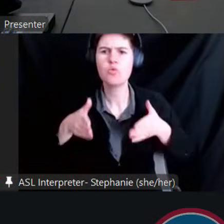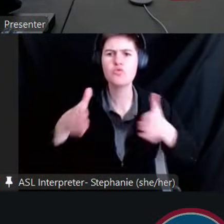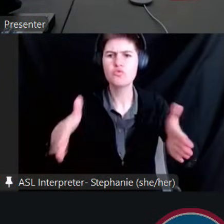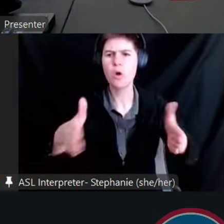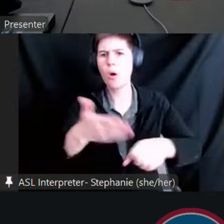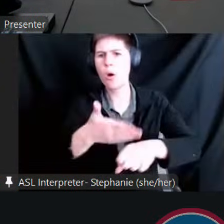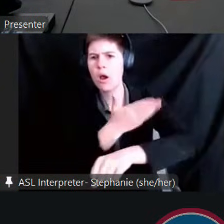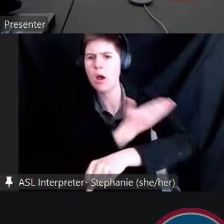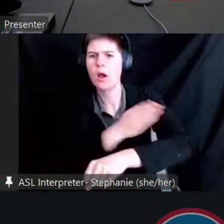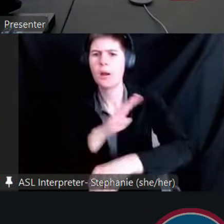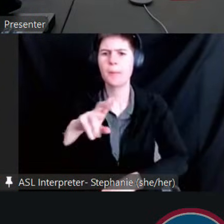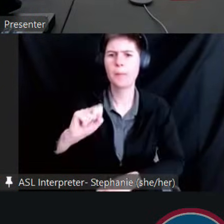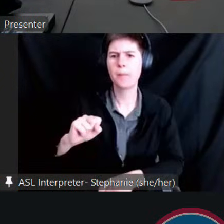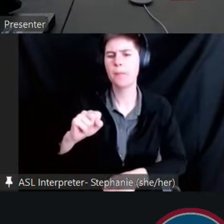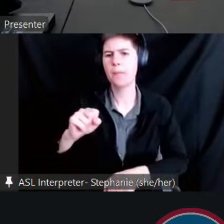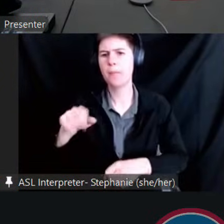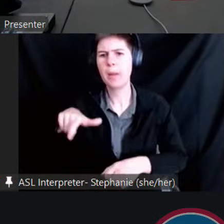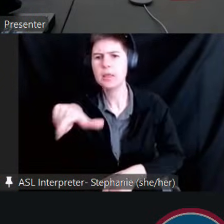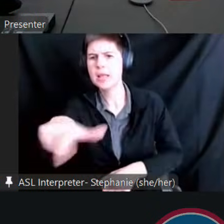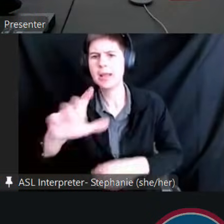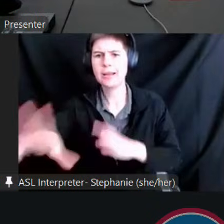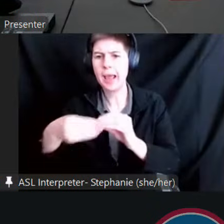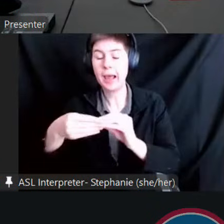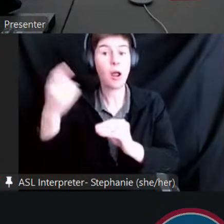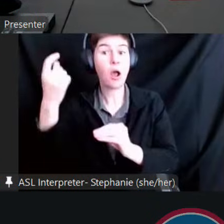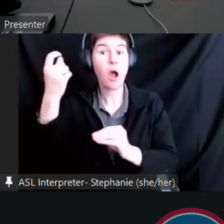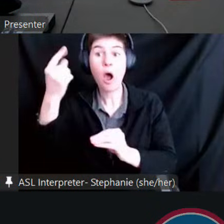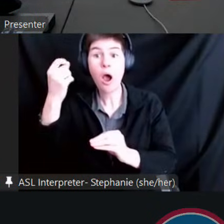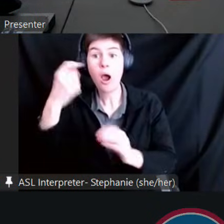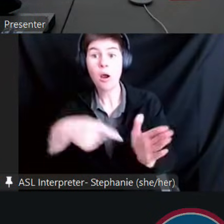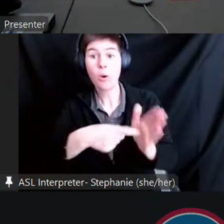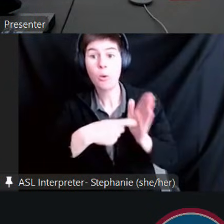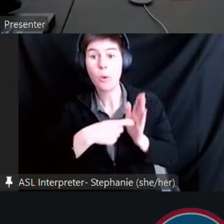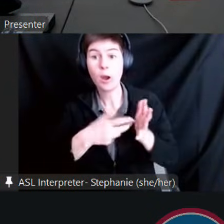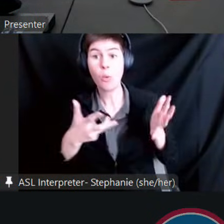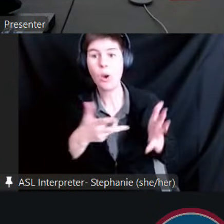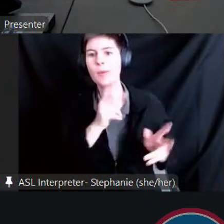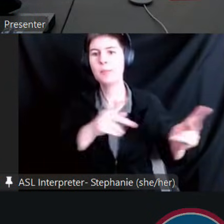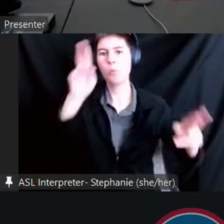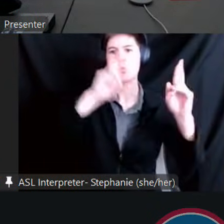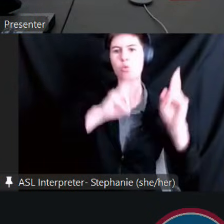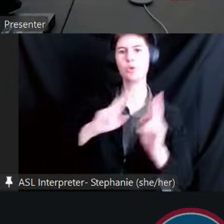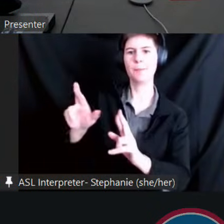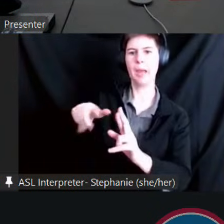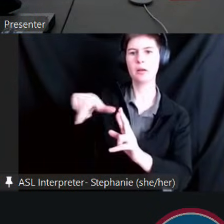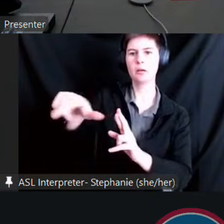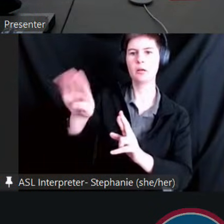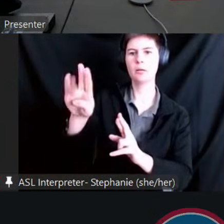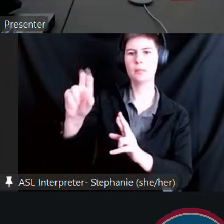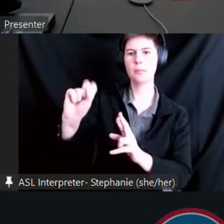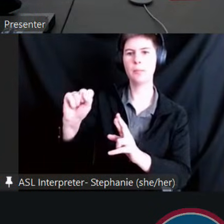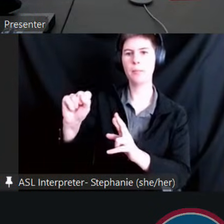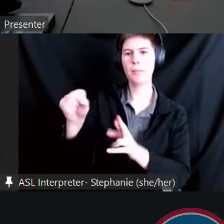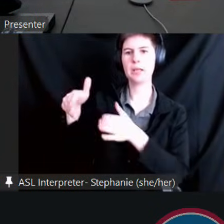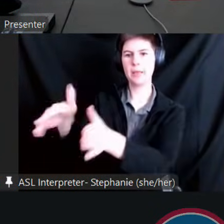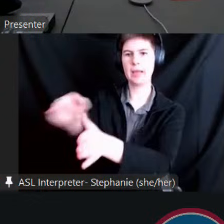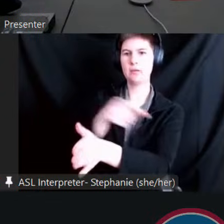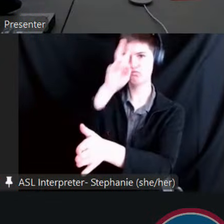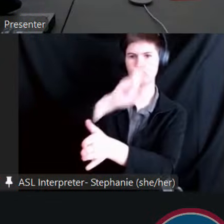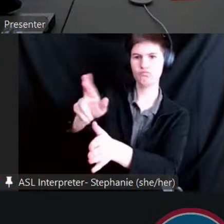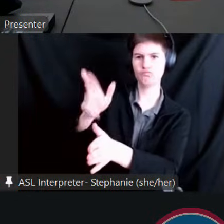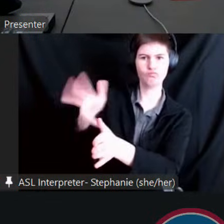good as, you know, it's only going to work as well if that space is actually respected and kept open. So right now the